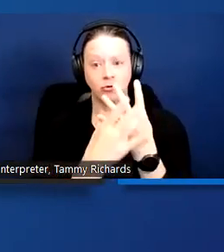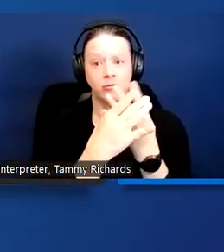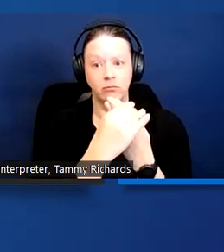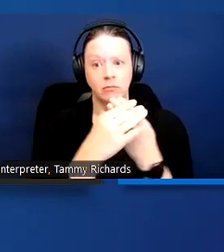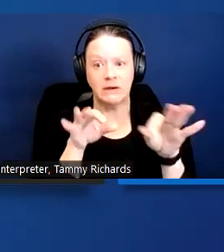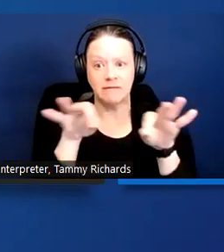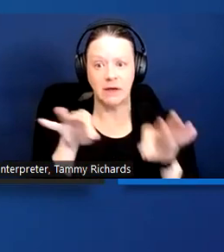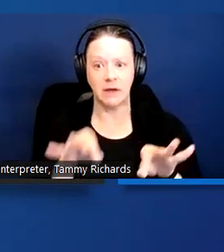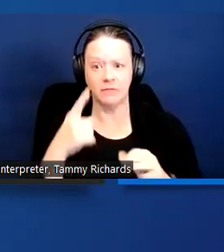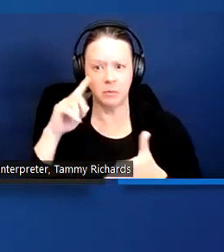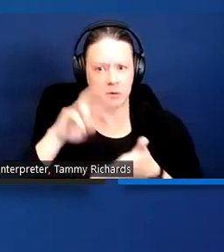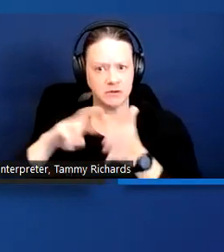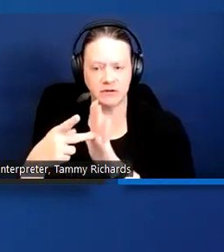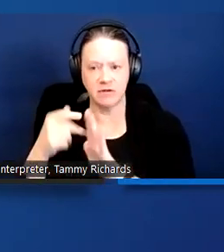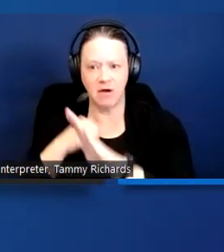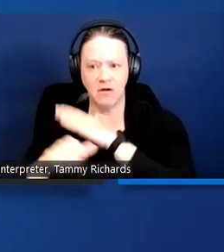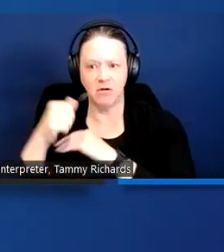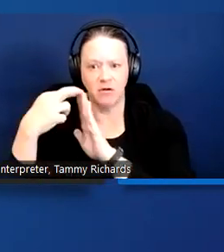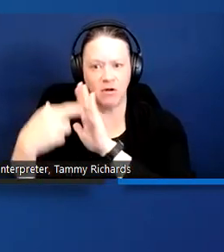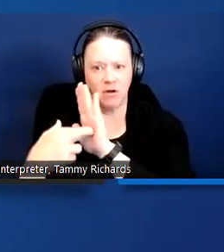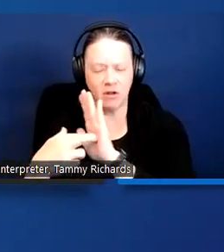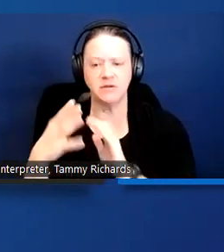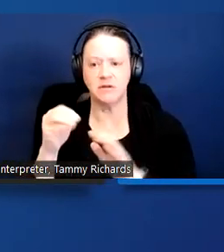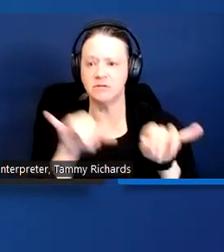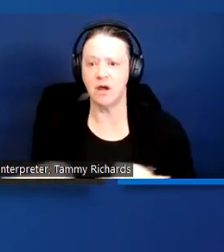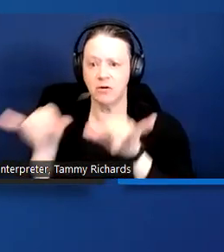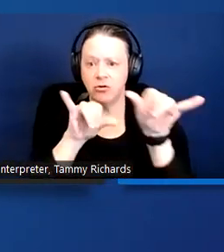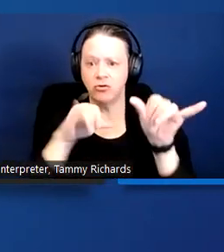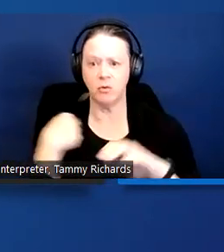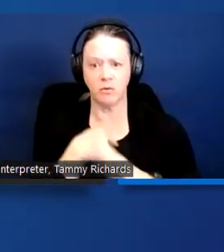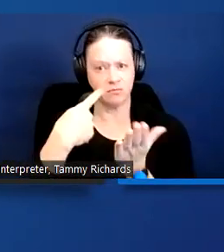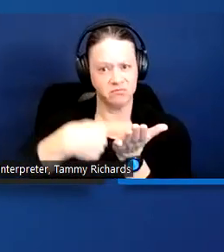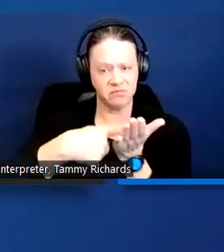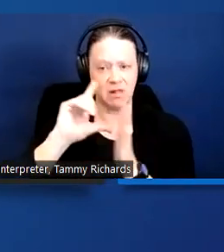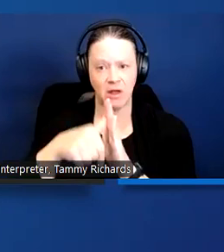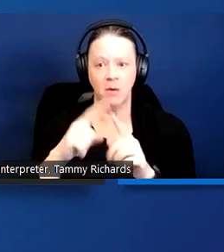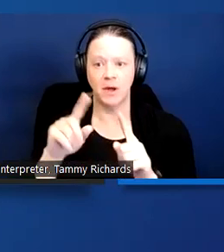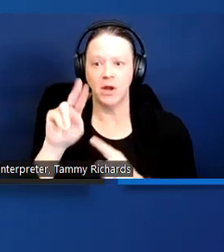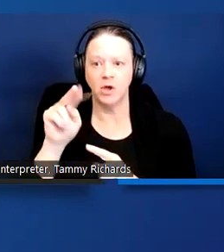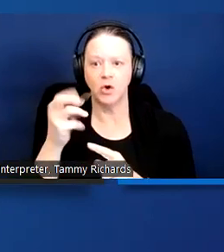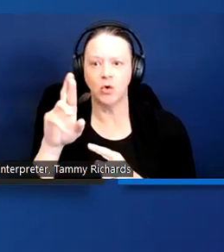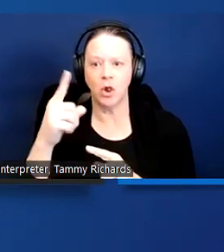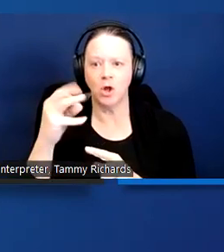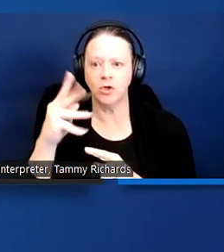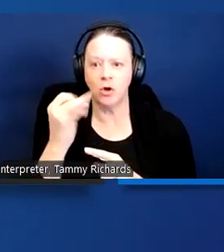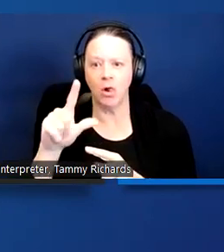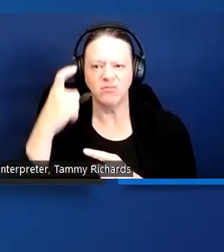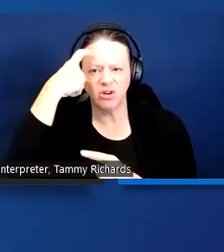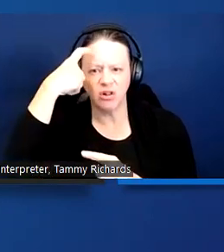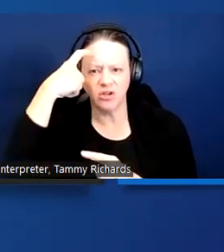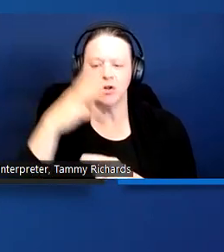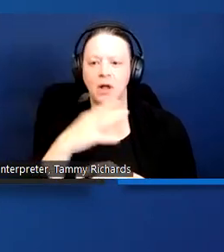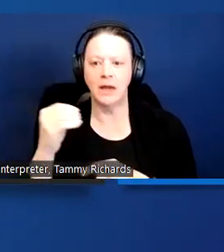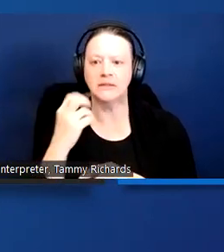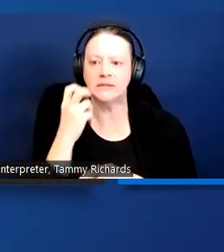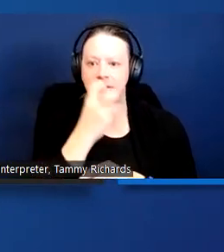for purposes of the guidelines and standards we'll talk about later, but neurological and speech have been added and